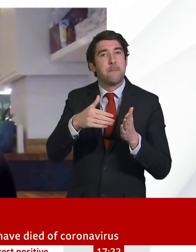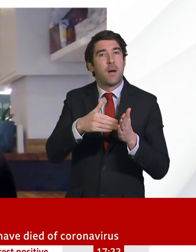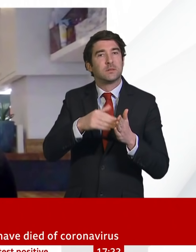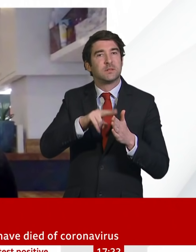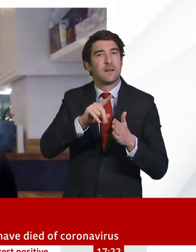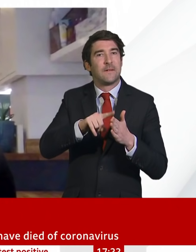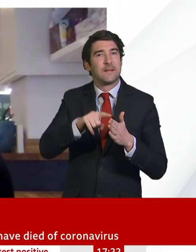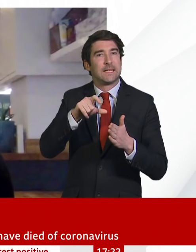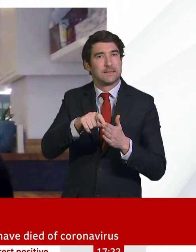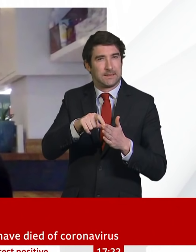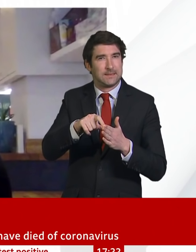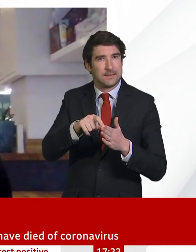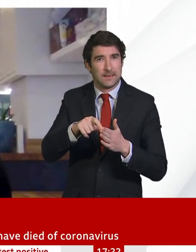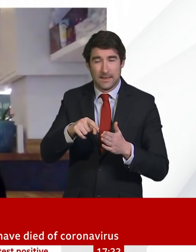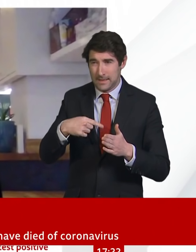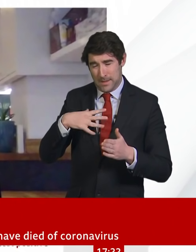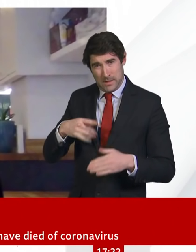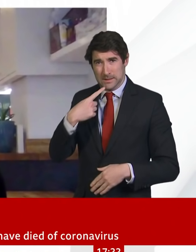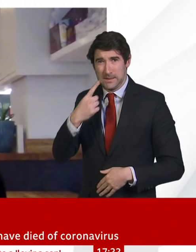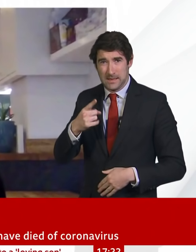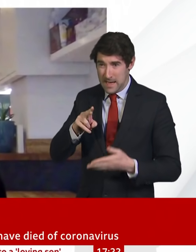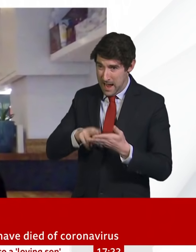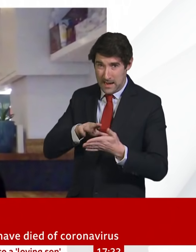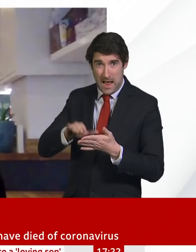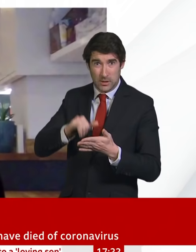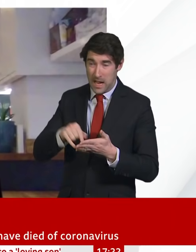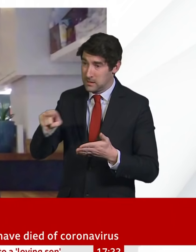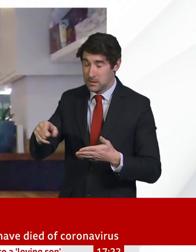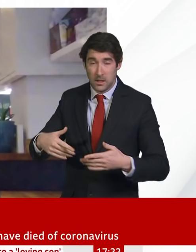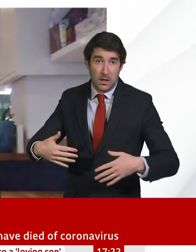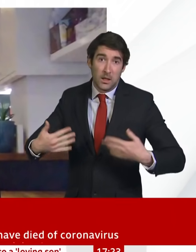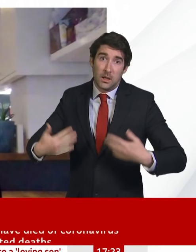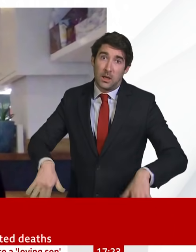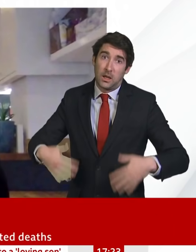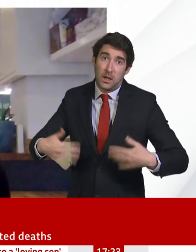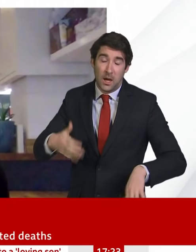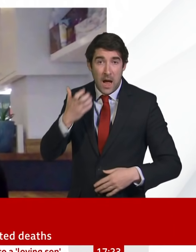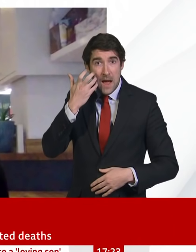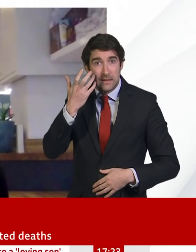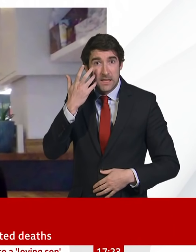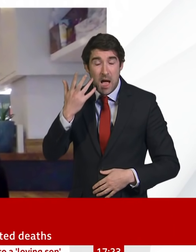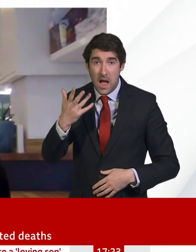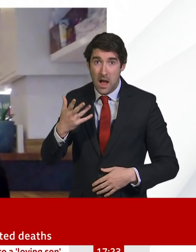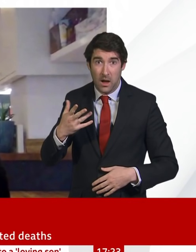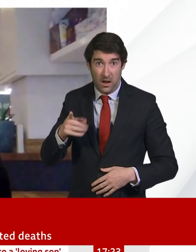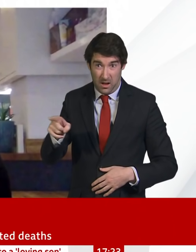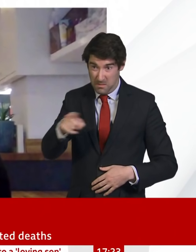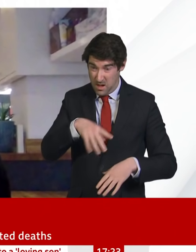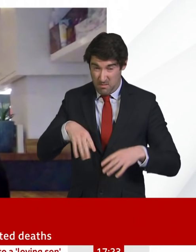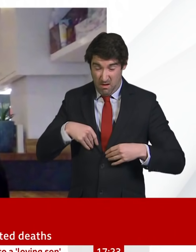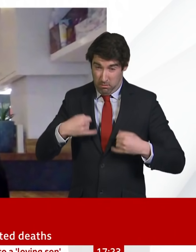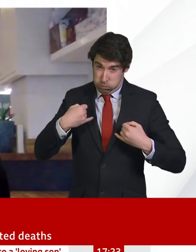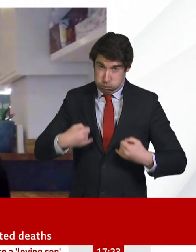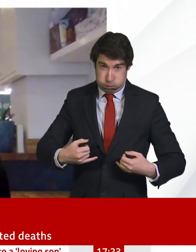extraordinary courage and showing up at hospitals day after day in horrific circumstances. You may have seen today a joint statement from